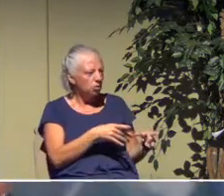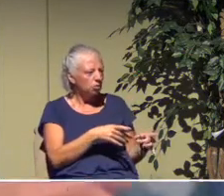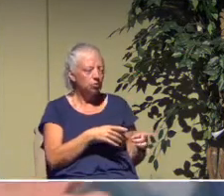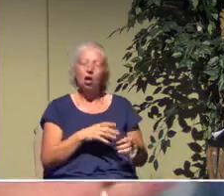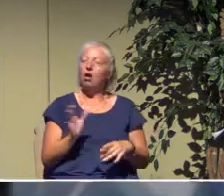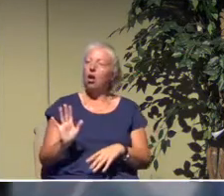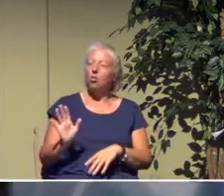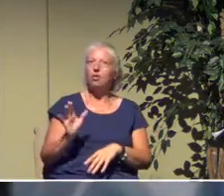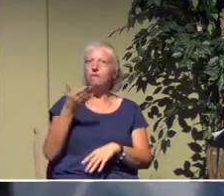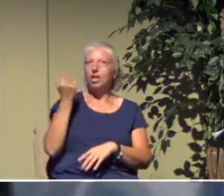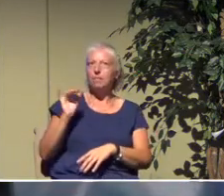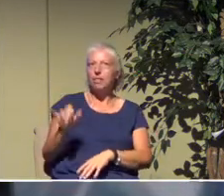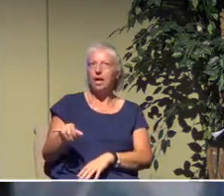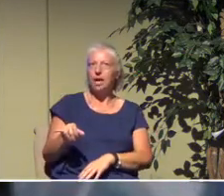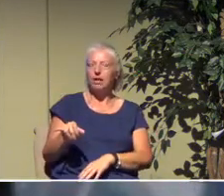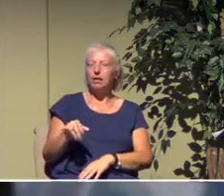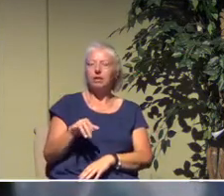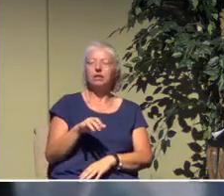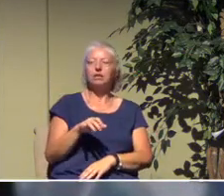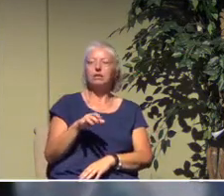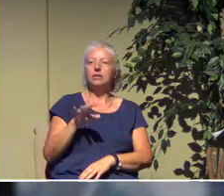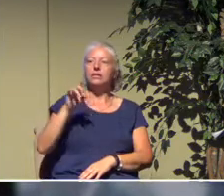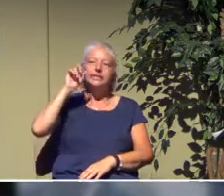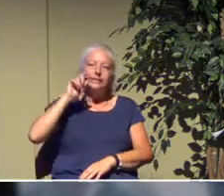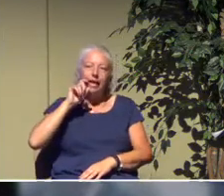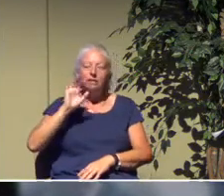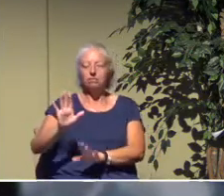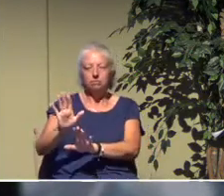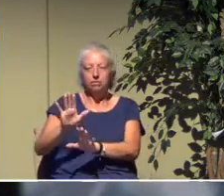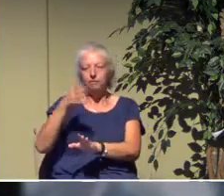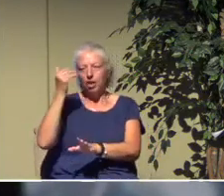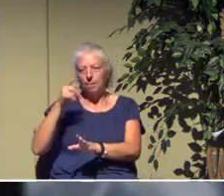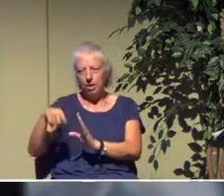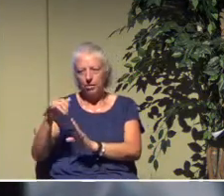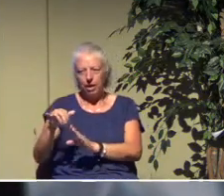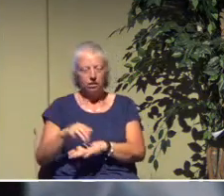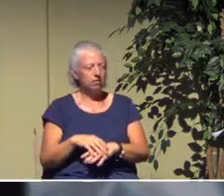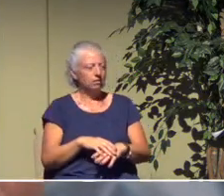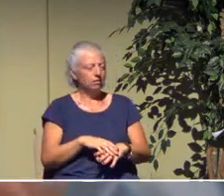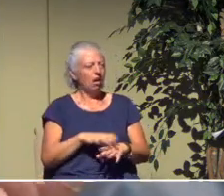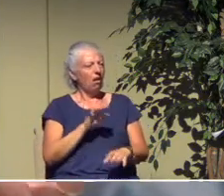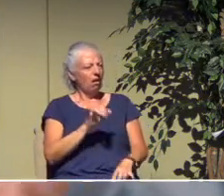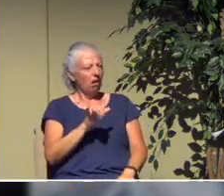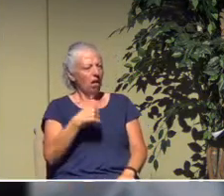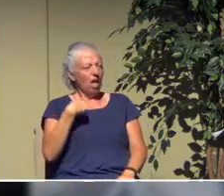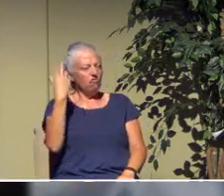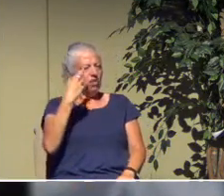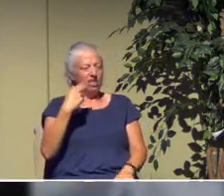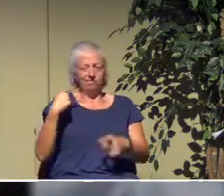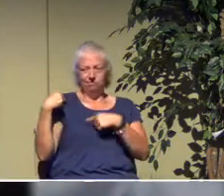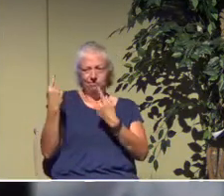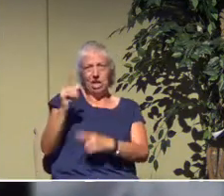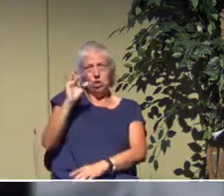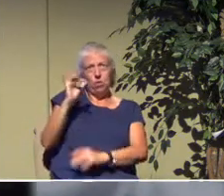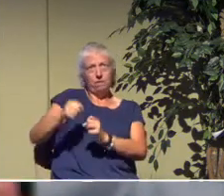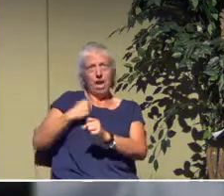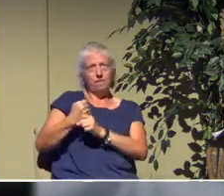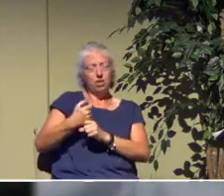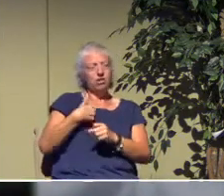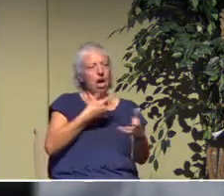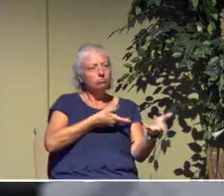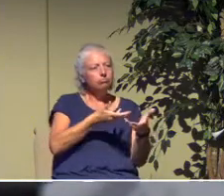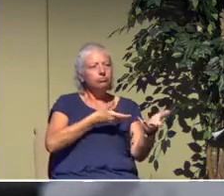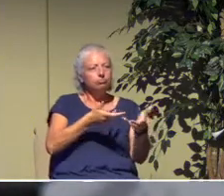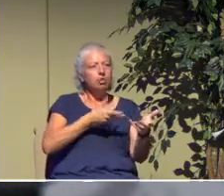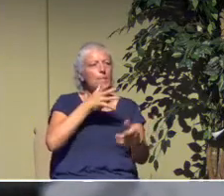sex? I'm like, dude, forget about sex. What do you mean she hates you? And I realized that I have spent 25 years now talking to parents